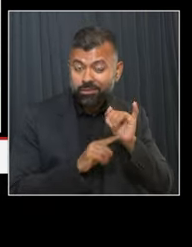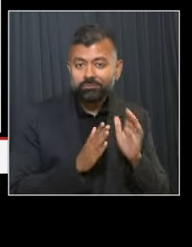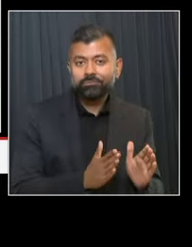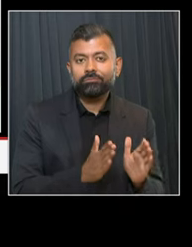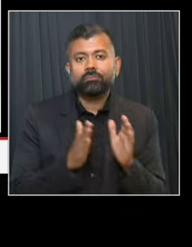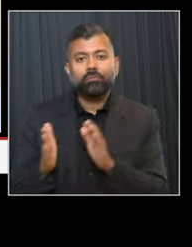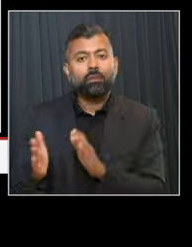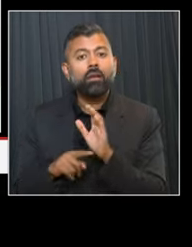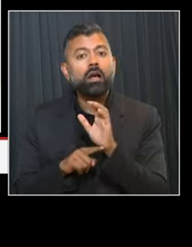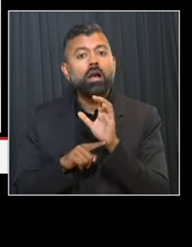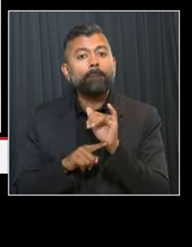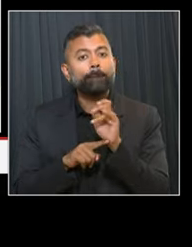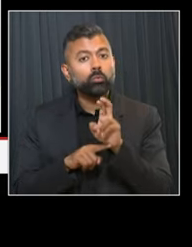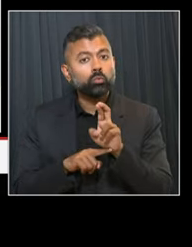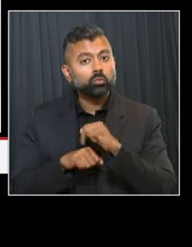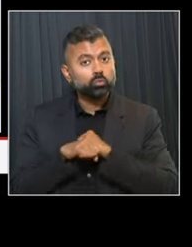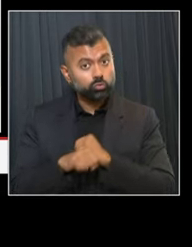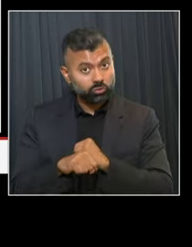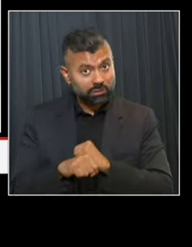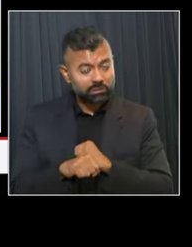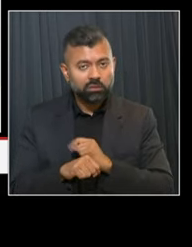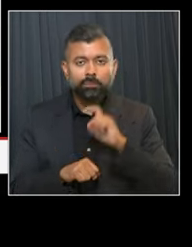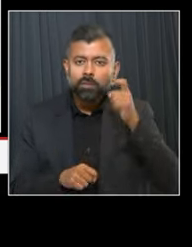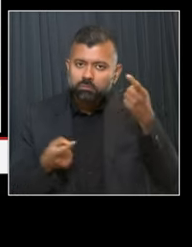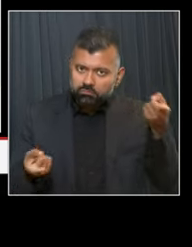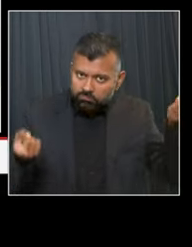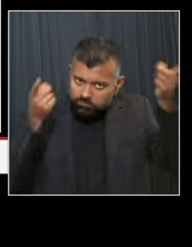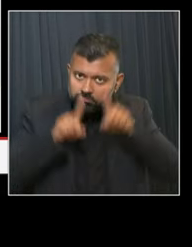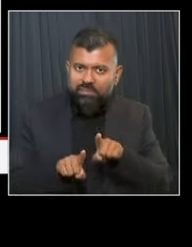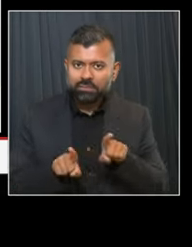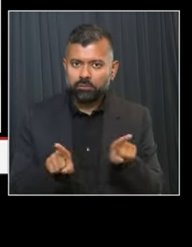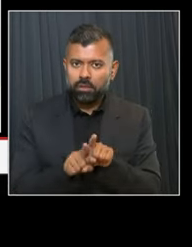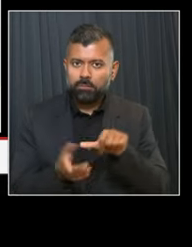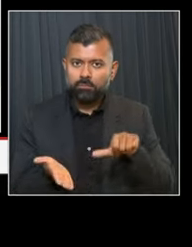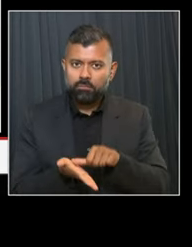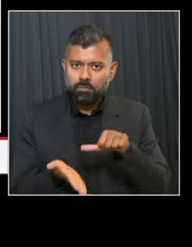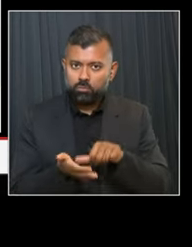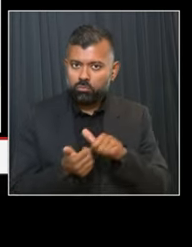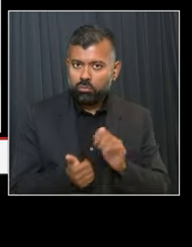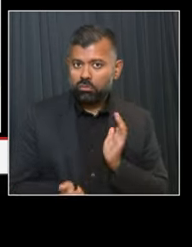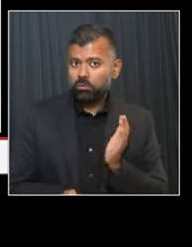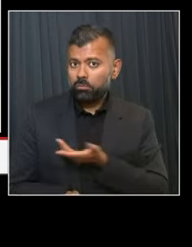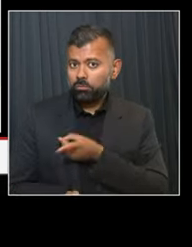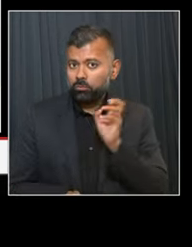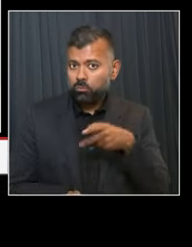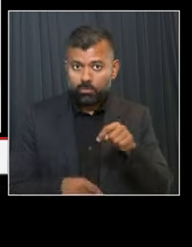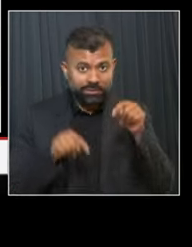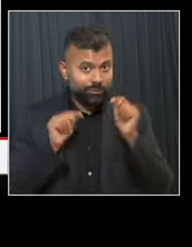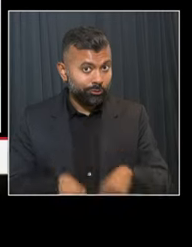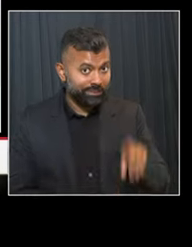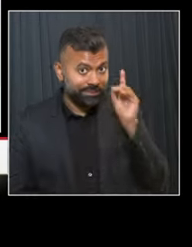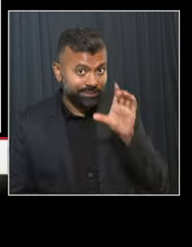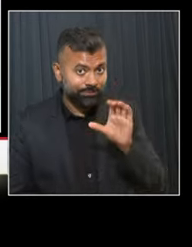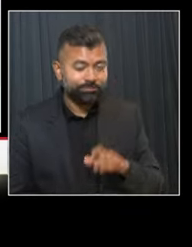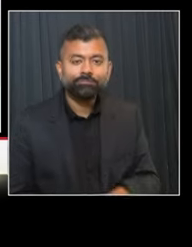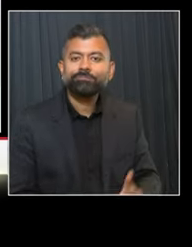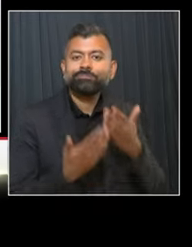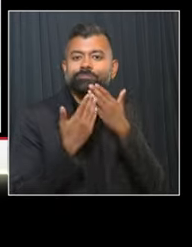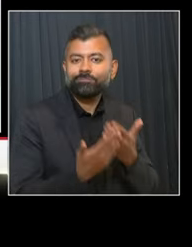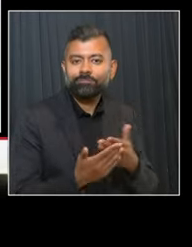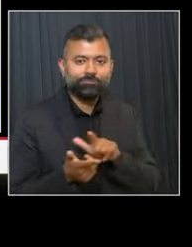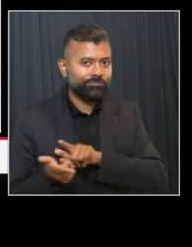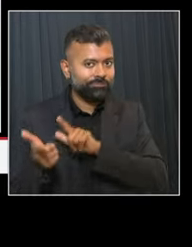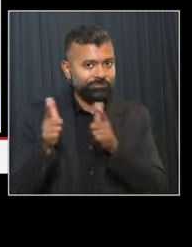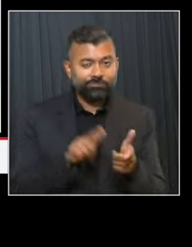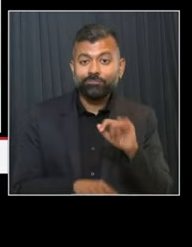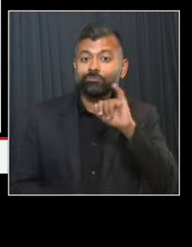us to be on the same page and to adopt similar standards. Thank you, Jim. Thank you. And just before we wrap, there's 2 other